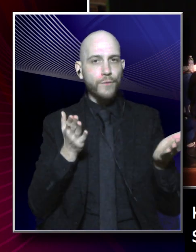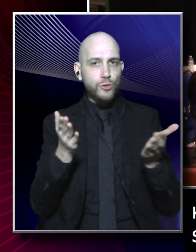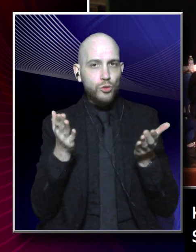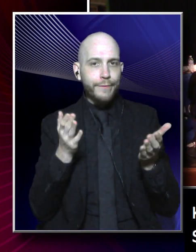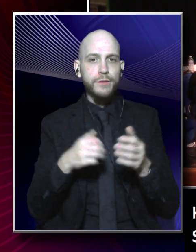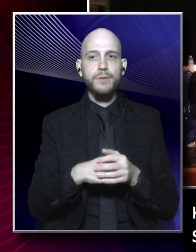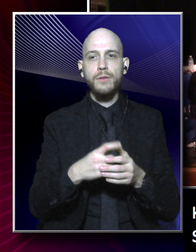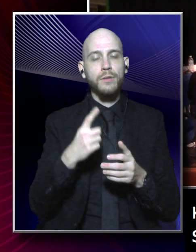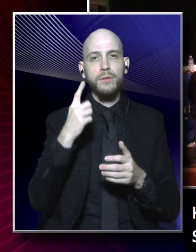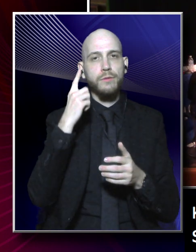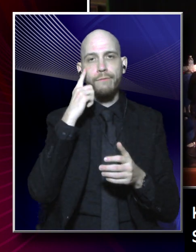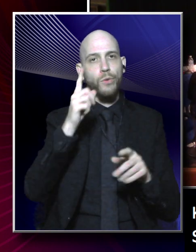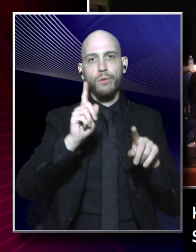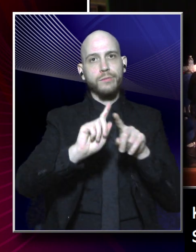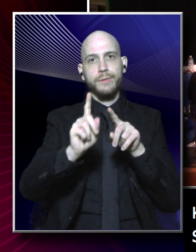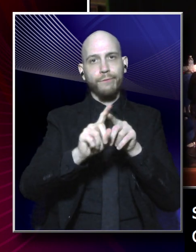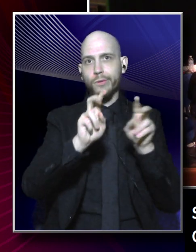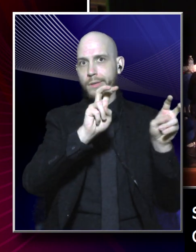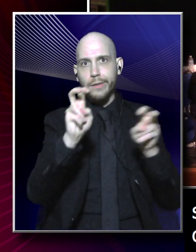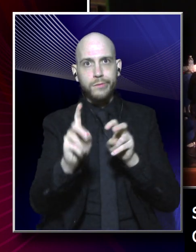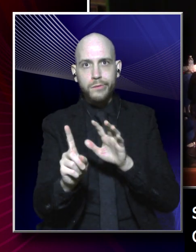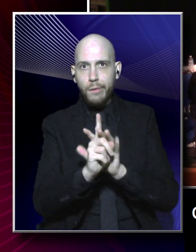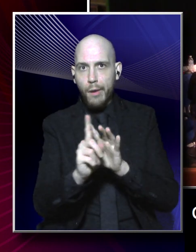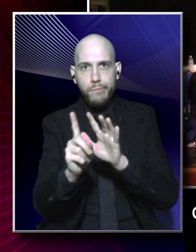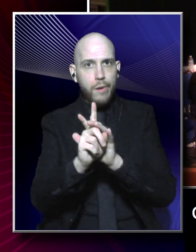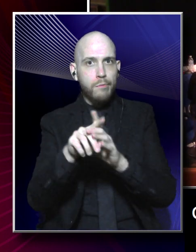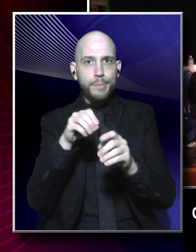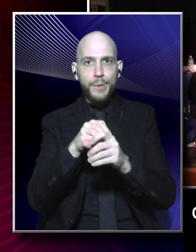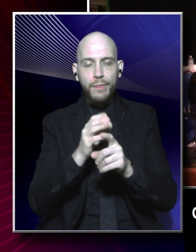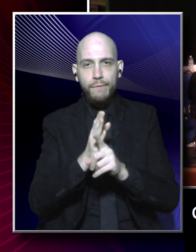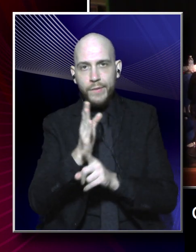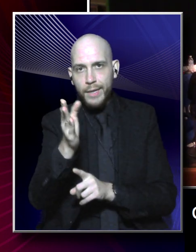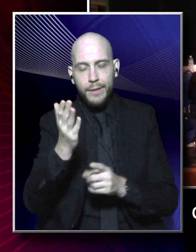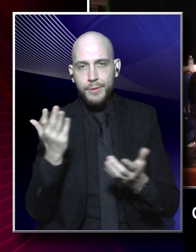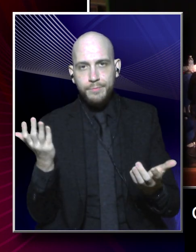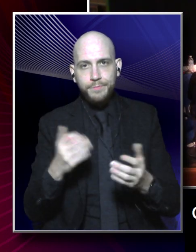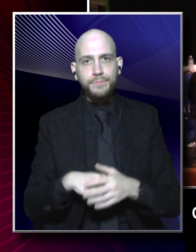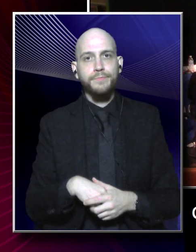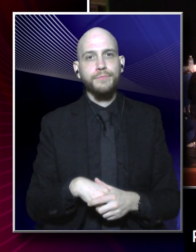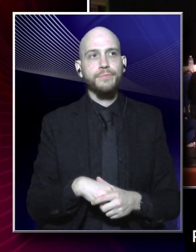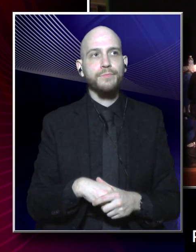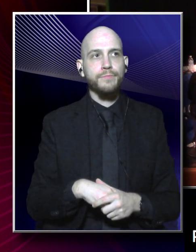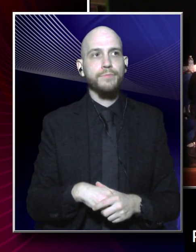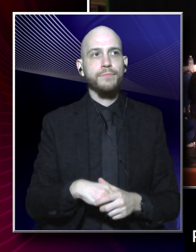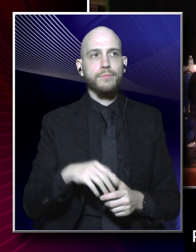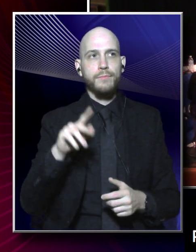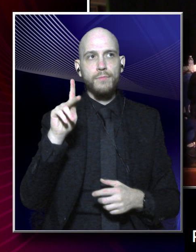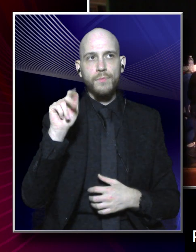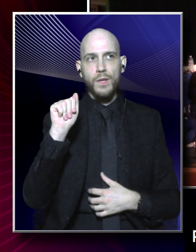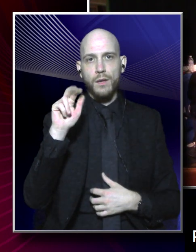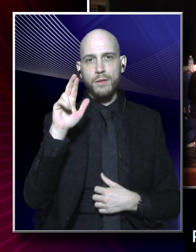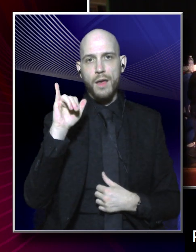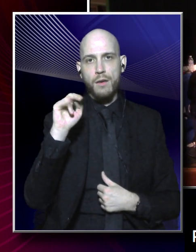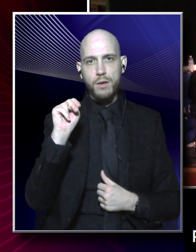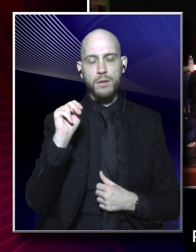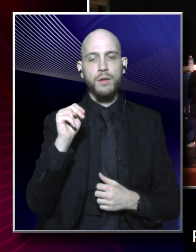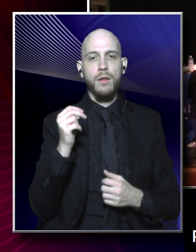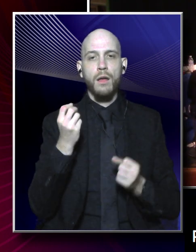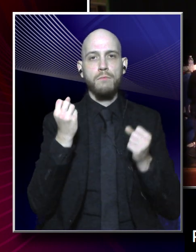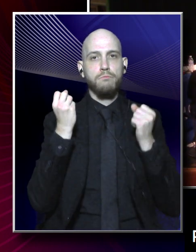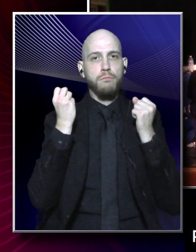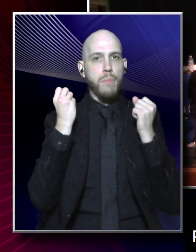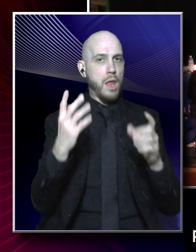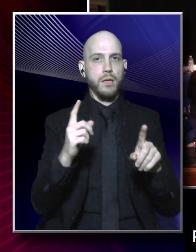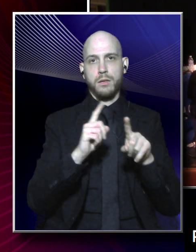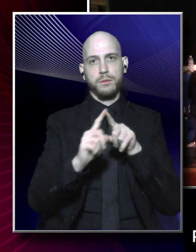come from the field? Yes. So there are lots of different access points that folks could come to me through.